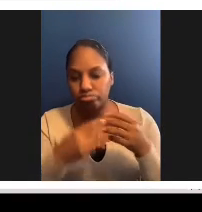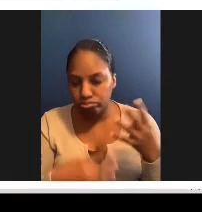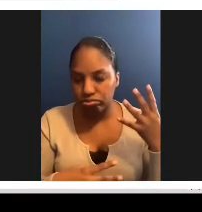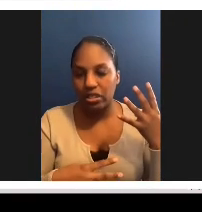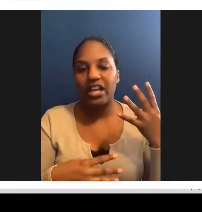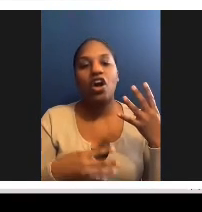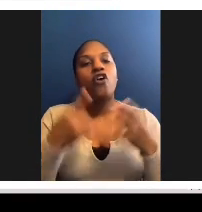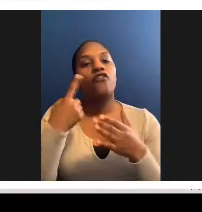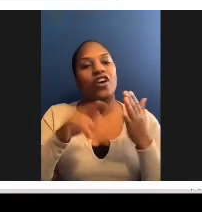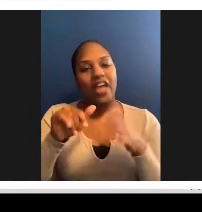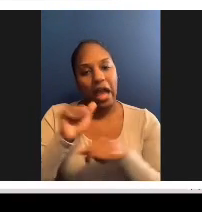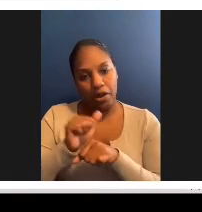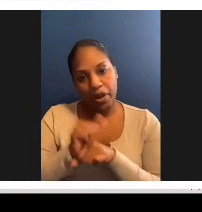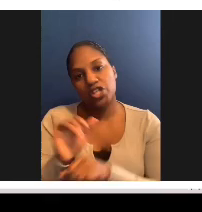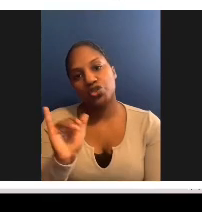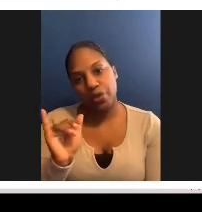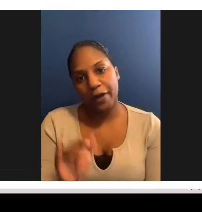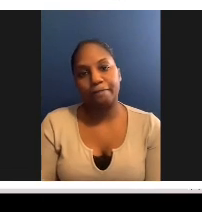well.